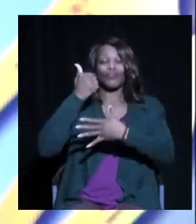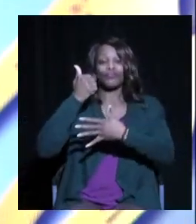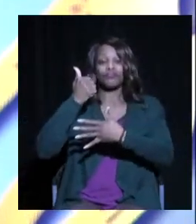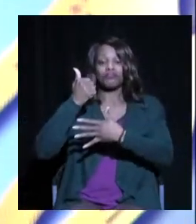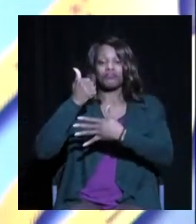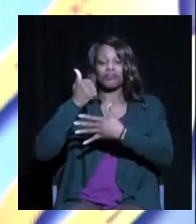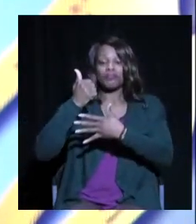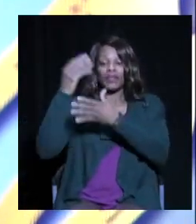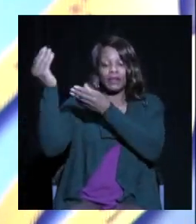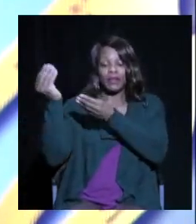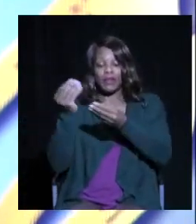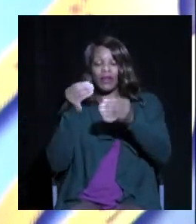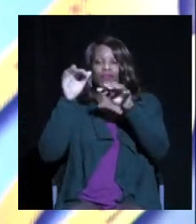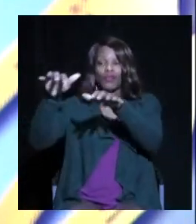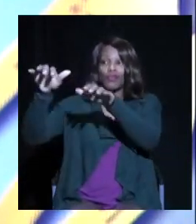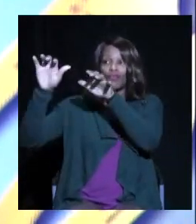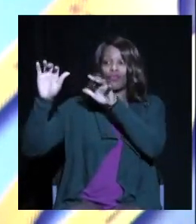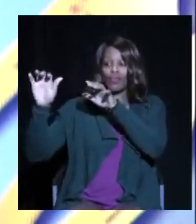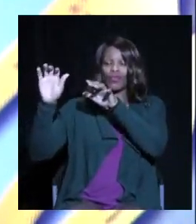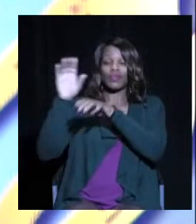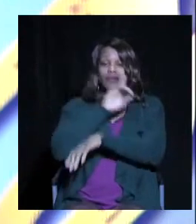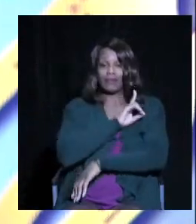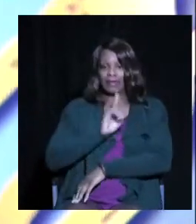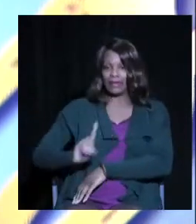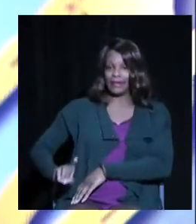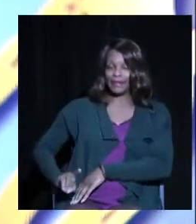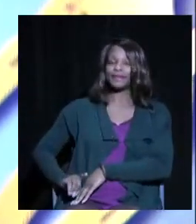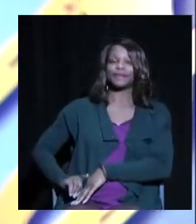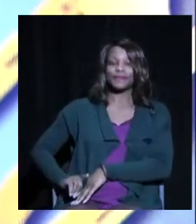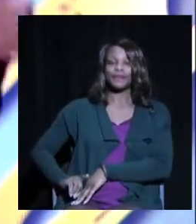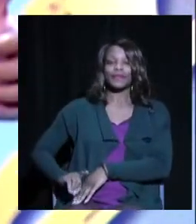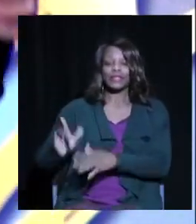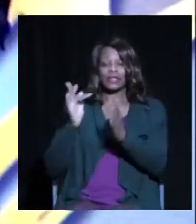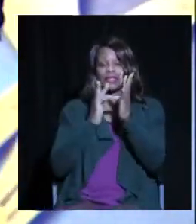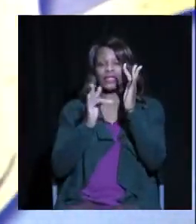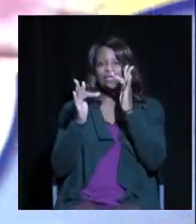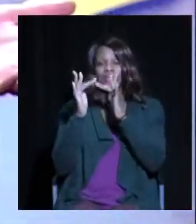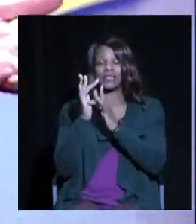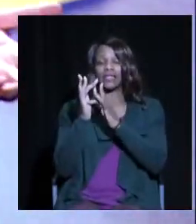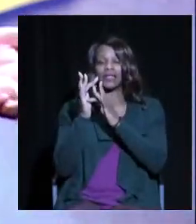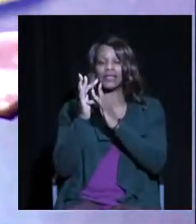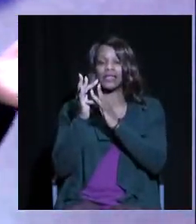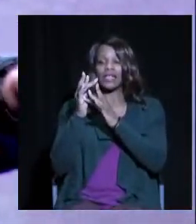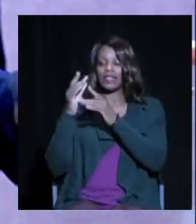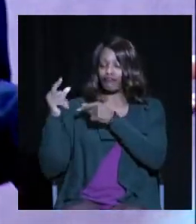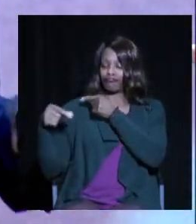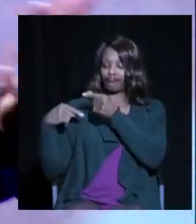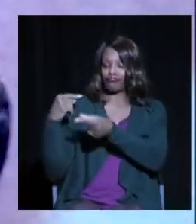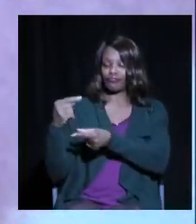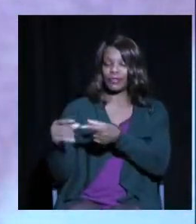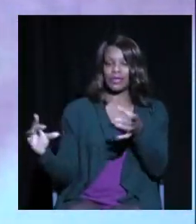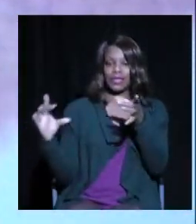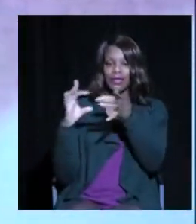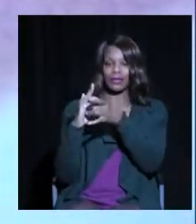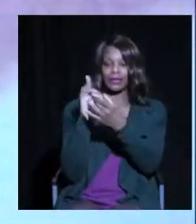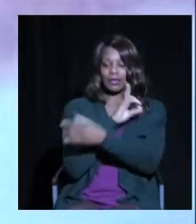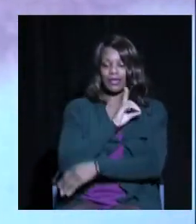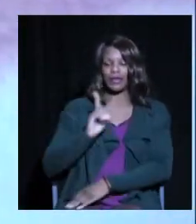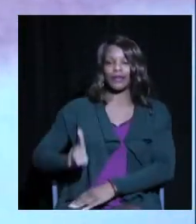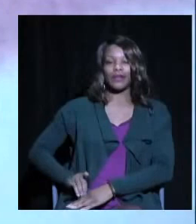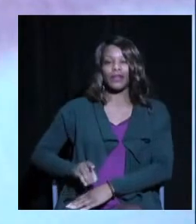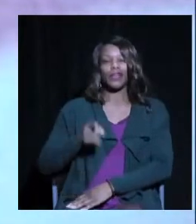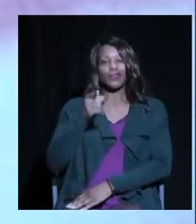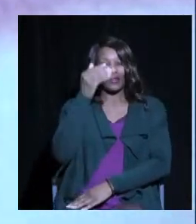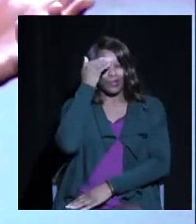the throne of his father, of David. Jesus is a descendant of David. Many of us, if we know